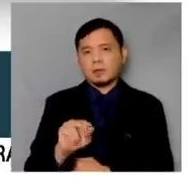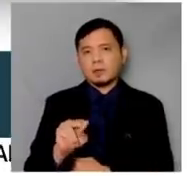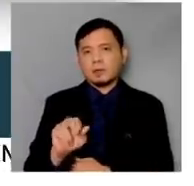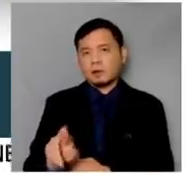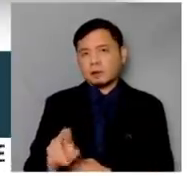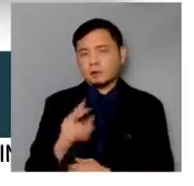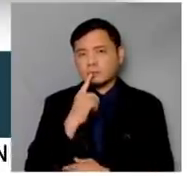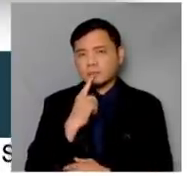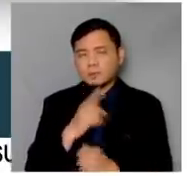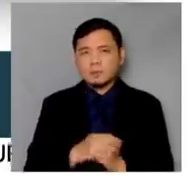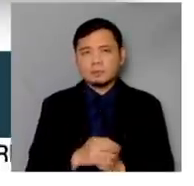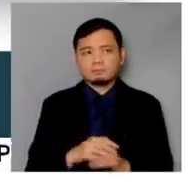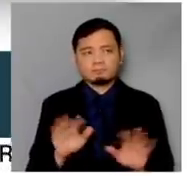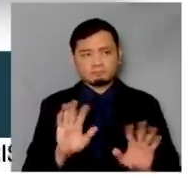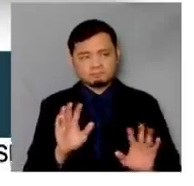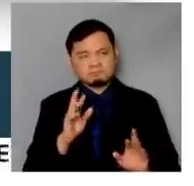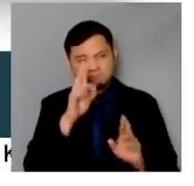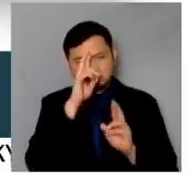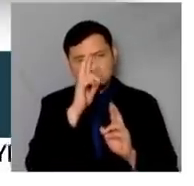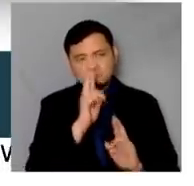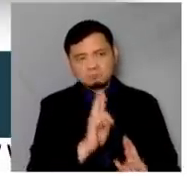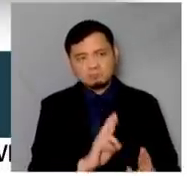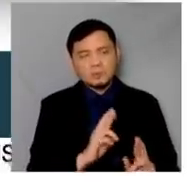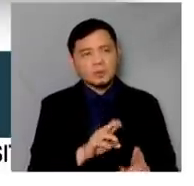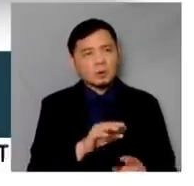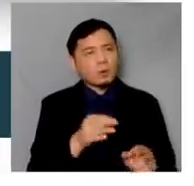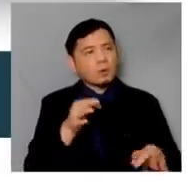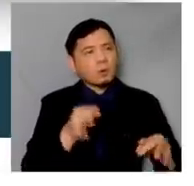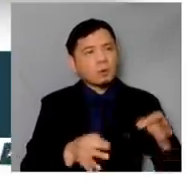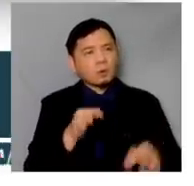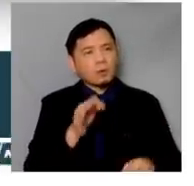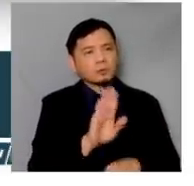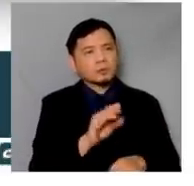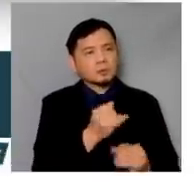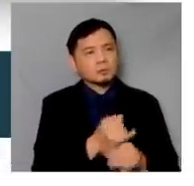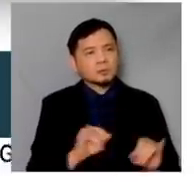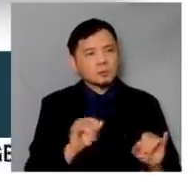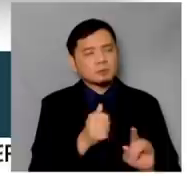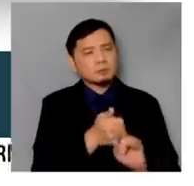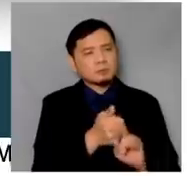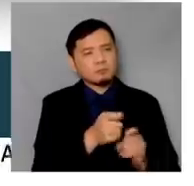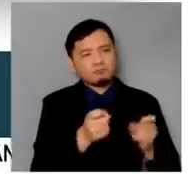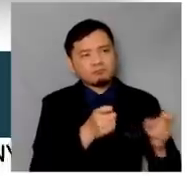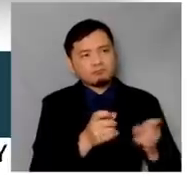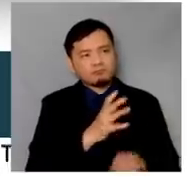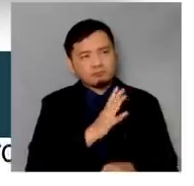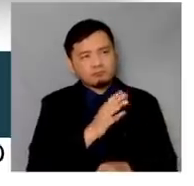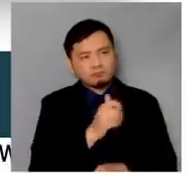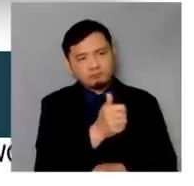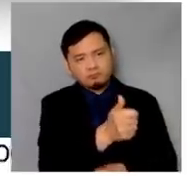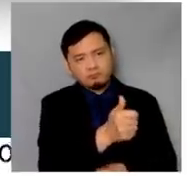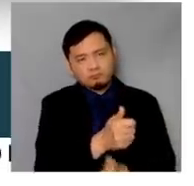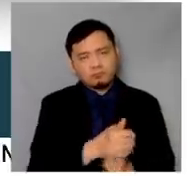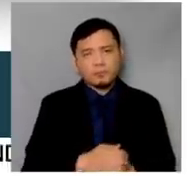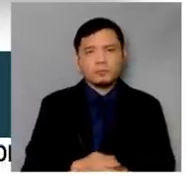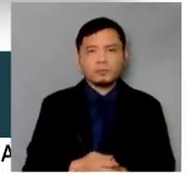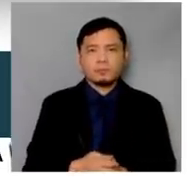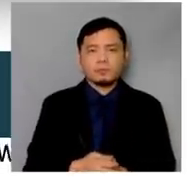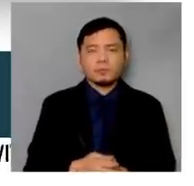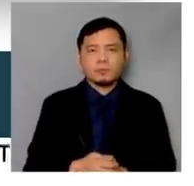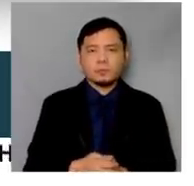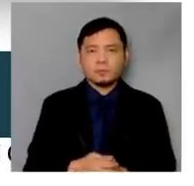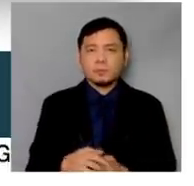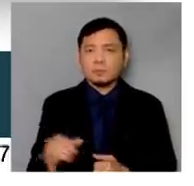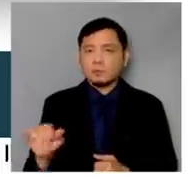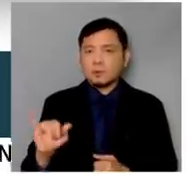Malacañang respects the independence of the court handling the senator's case. The palace also expresses its trust the Department of Justice